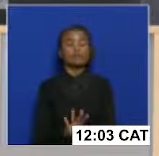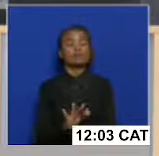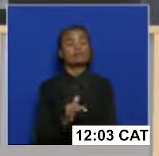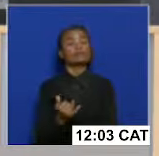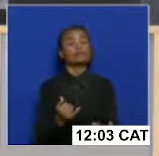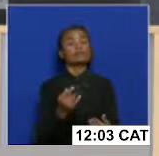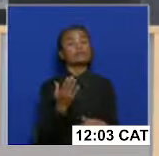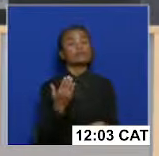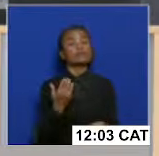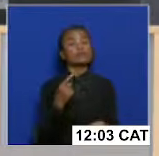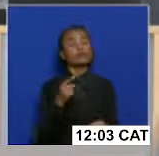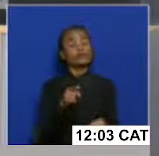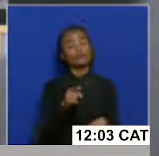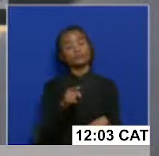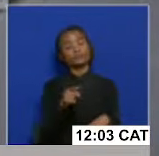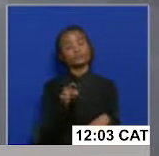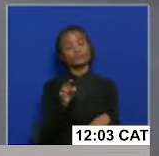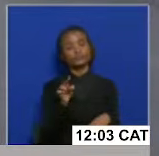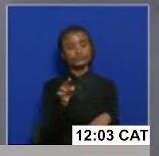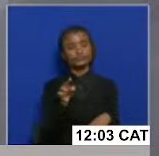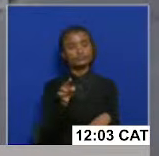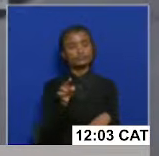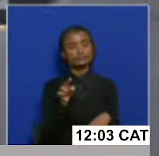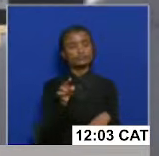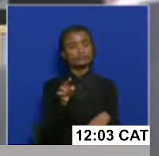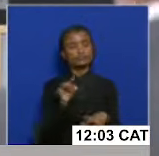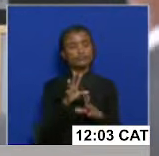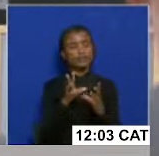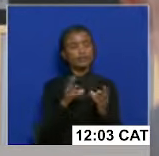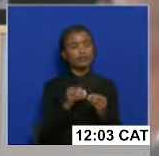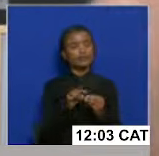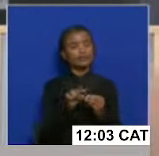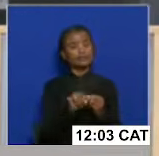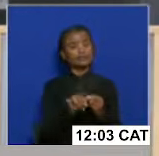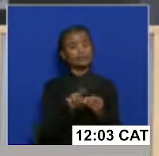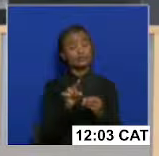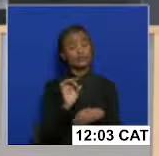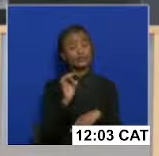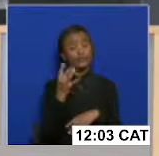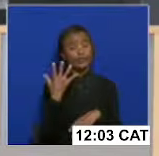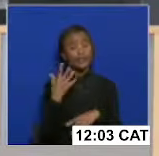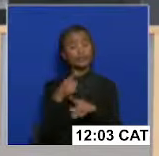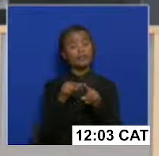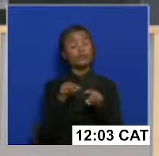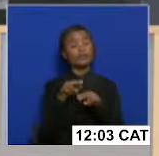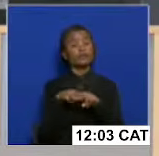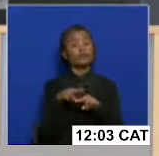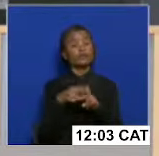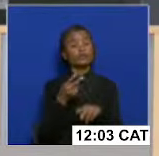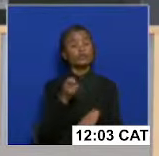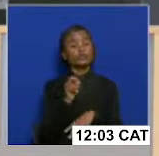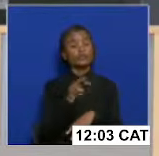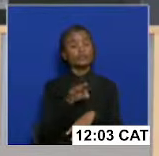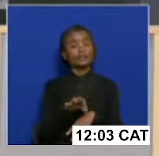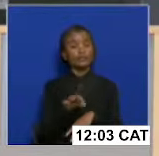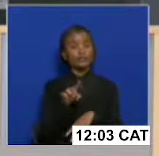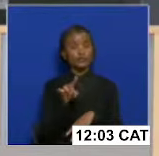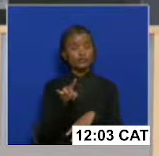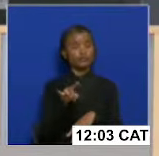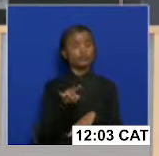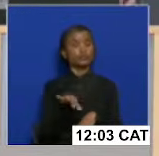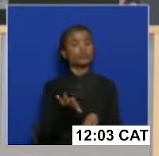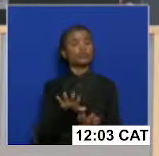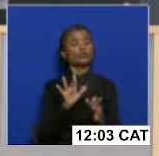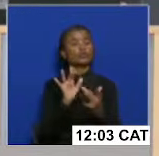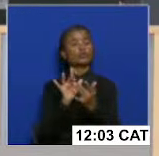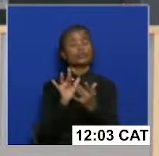this. And then in February 2023, you are the one who reached out to Mr. Salmon, because he